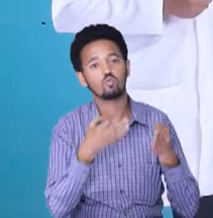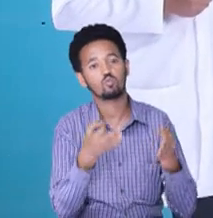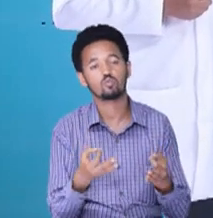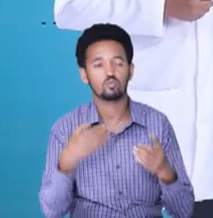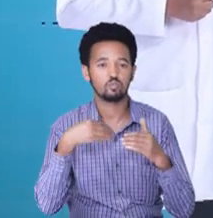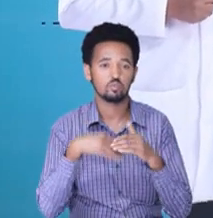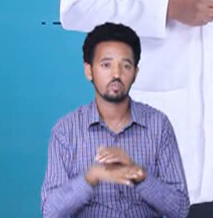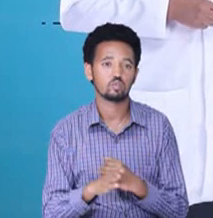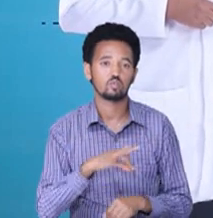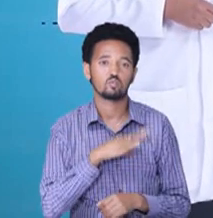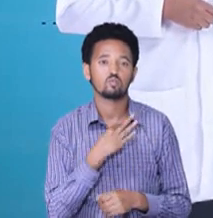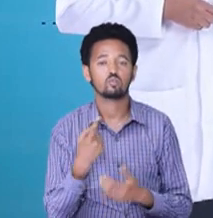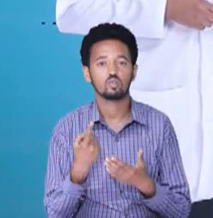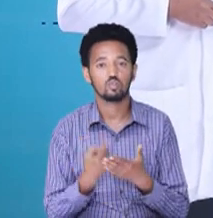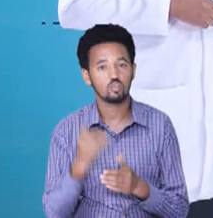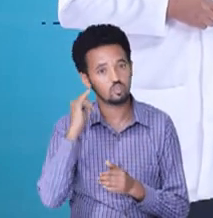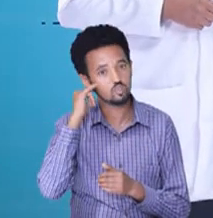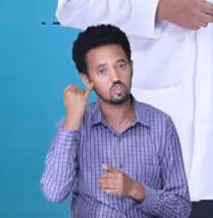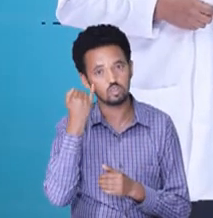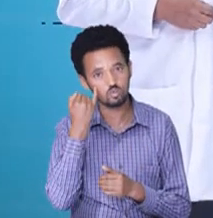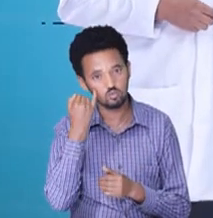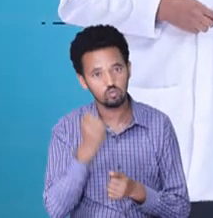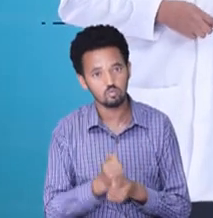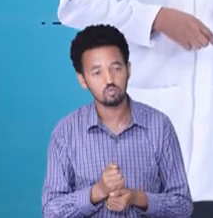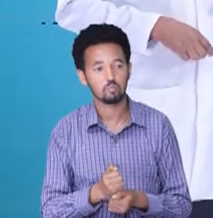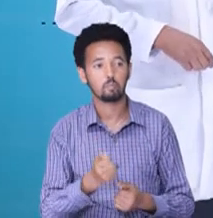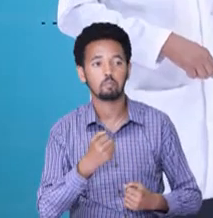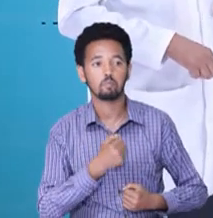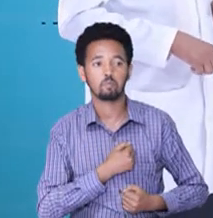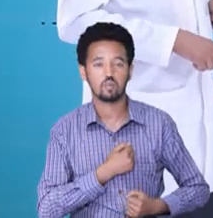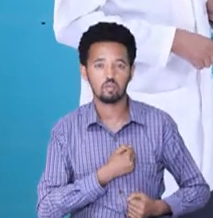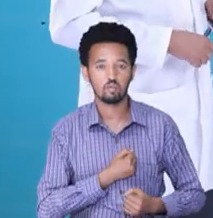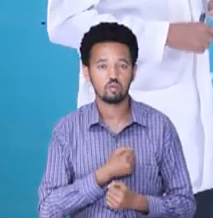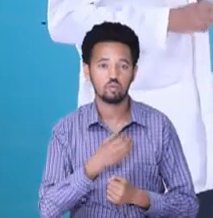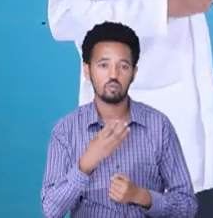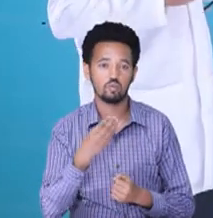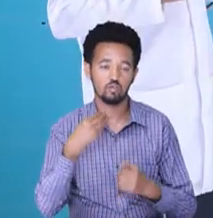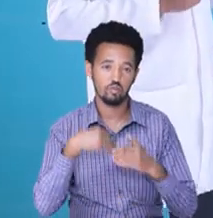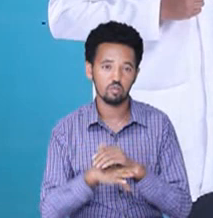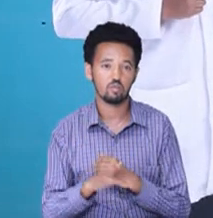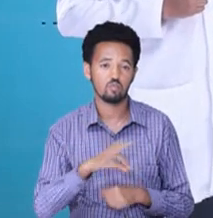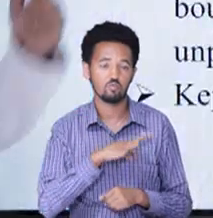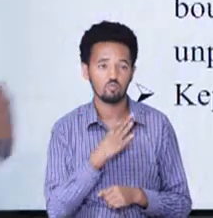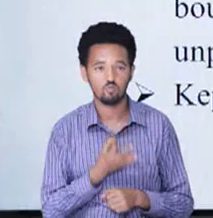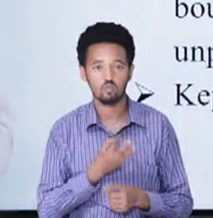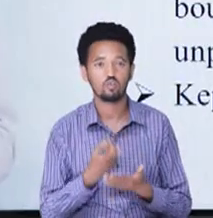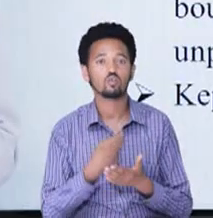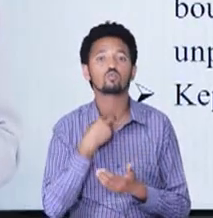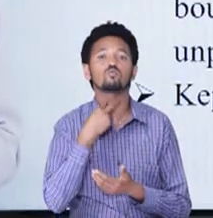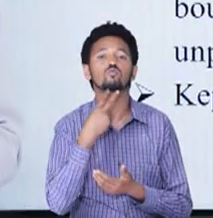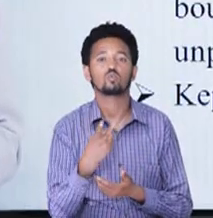France. This was the end of Jacobins' military dictatorship in France. The convention voted a